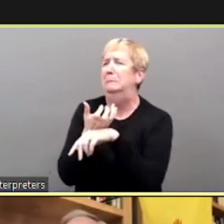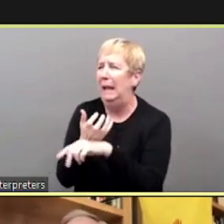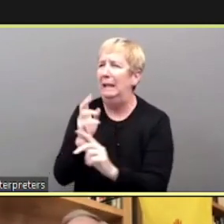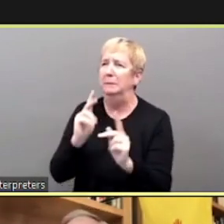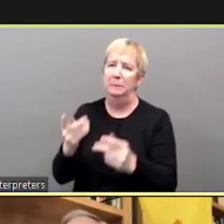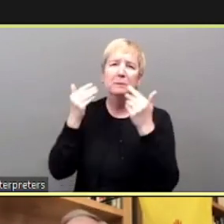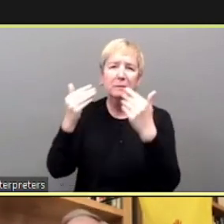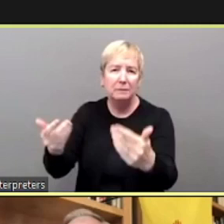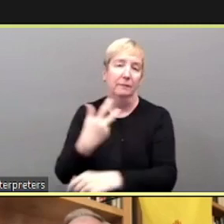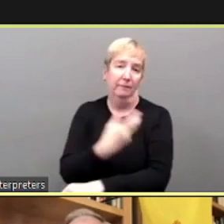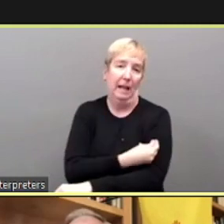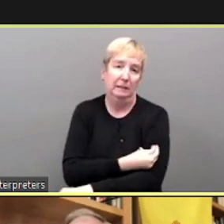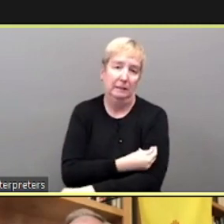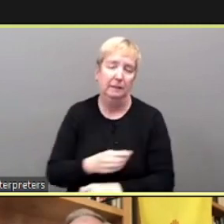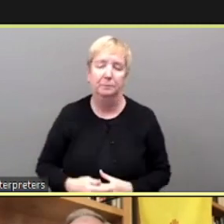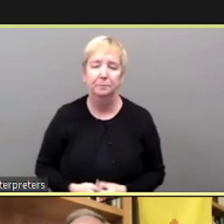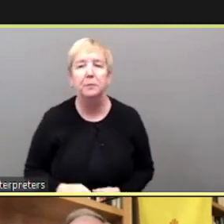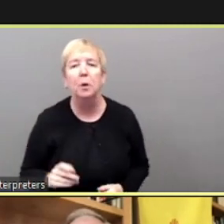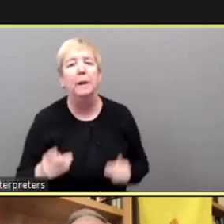slide.